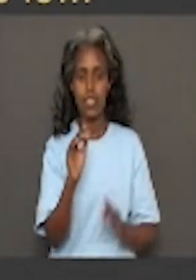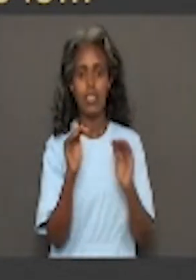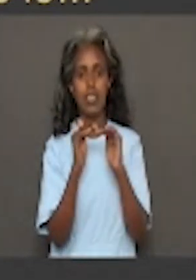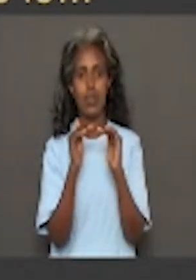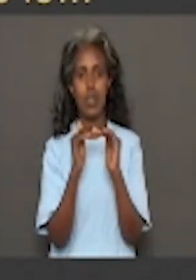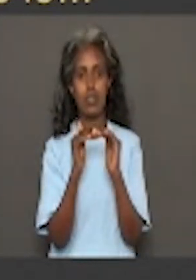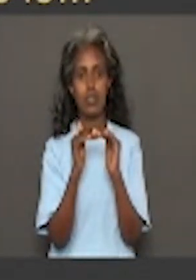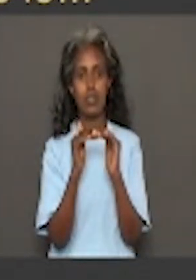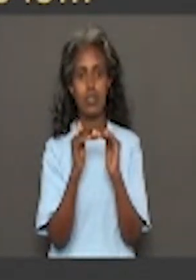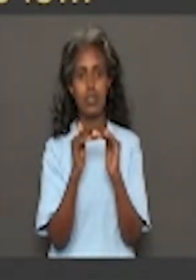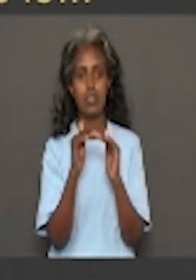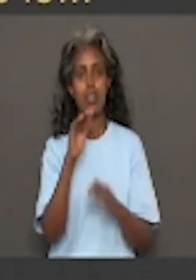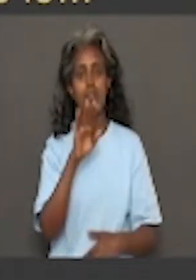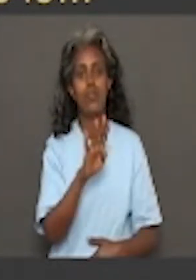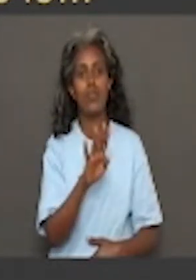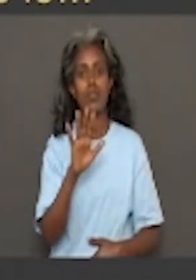99D equals